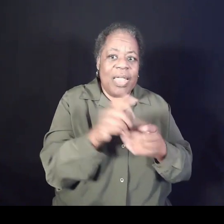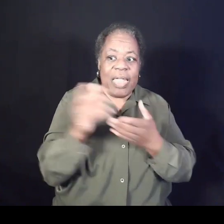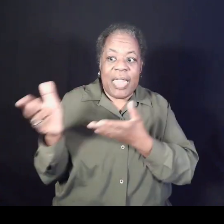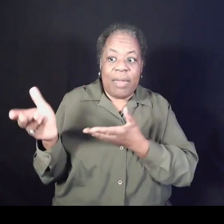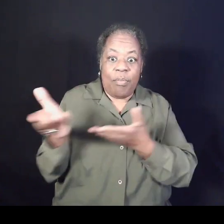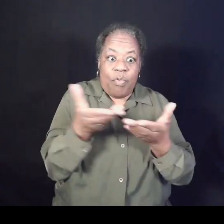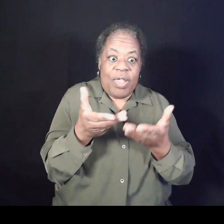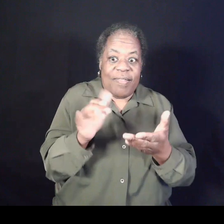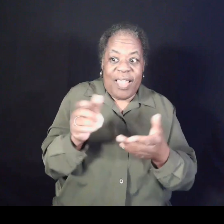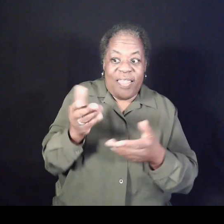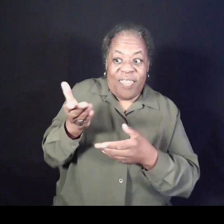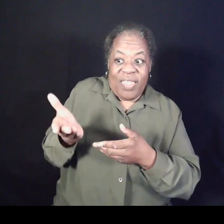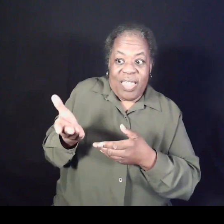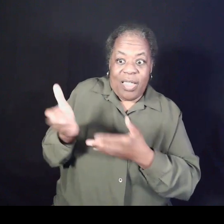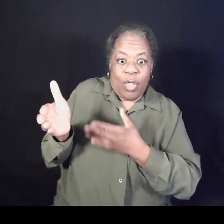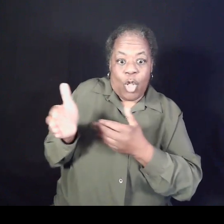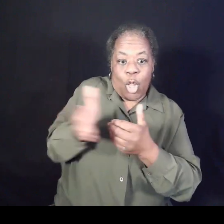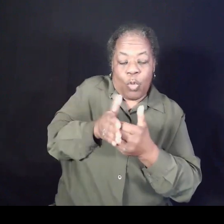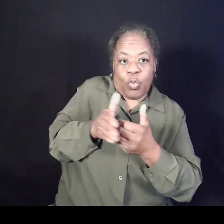closer.